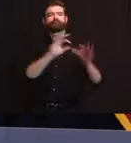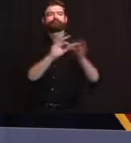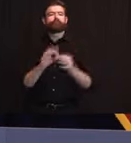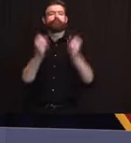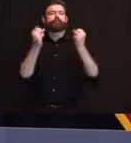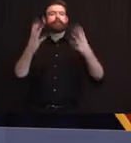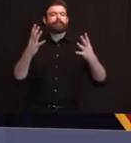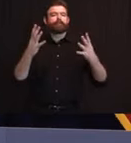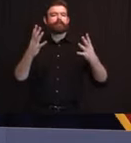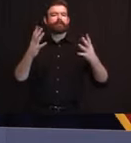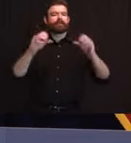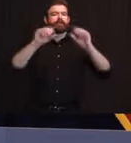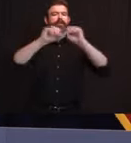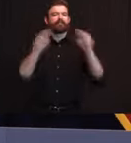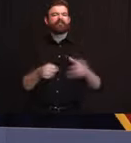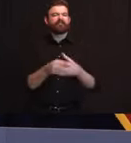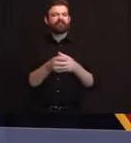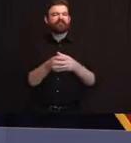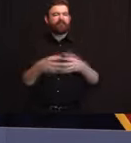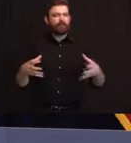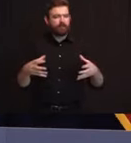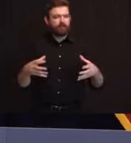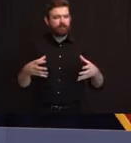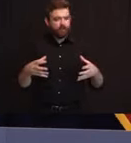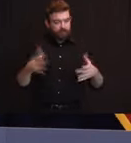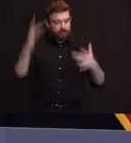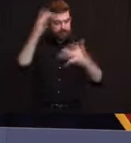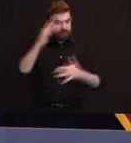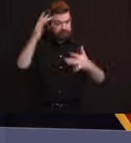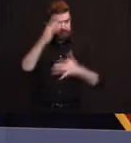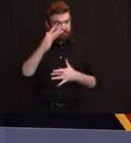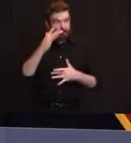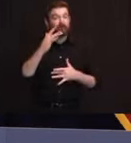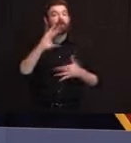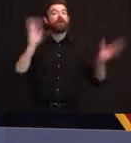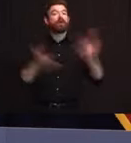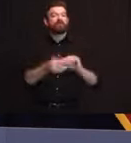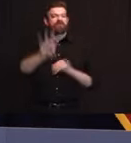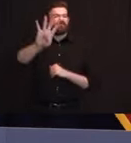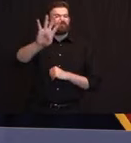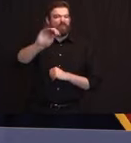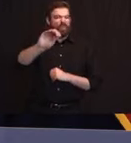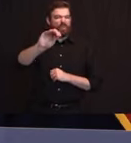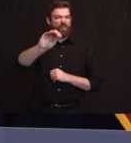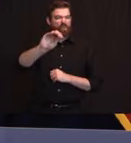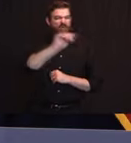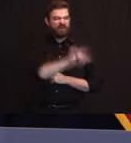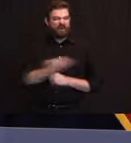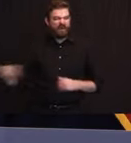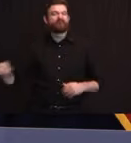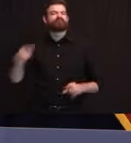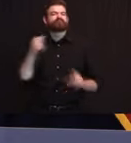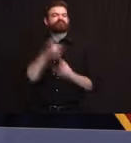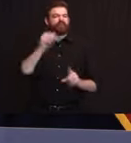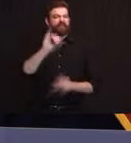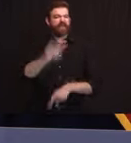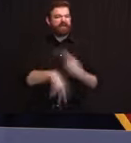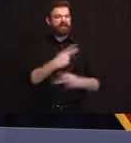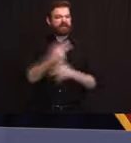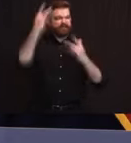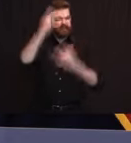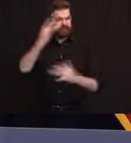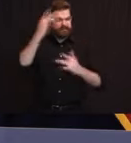children, for a total of 40 cases in our state. The children affected have either tested positive for